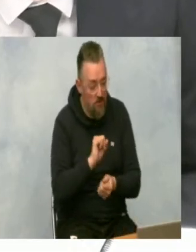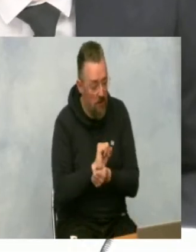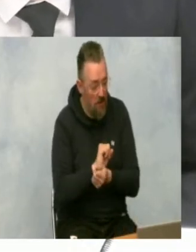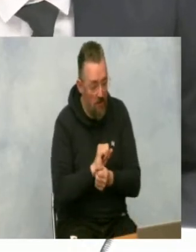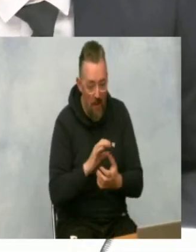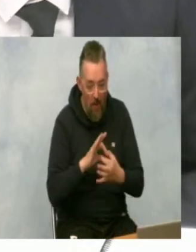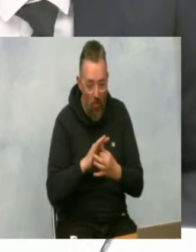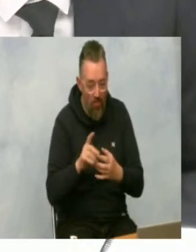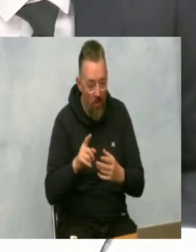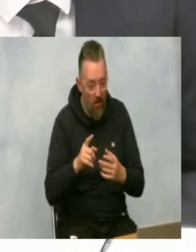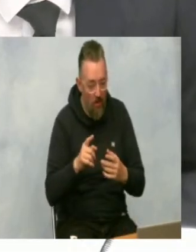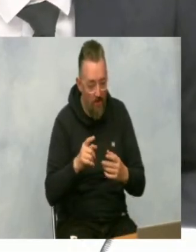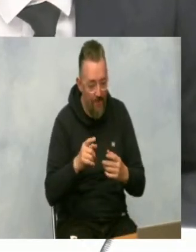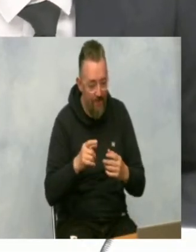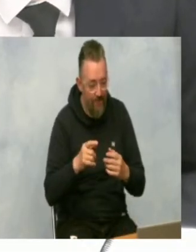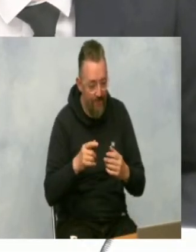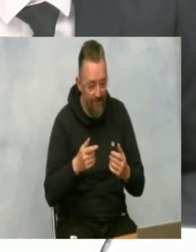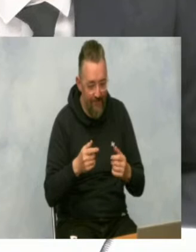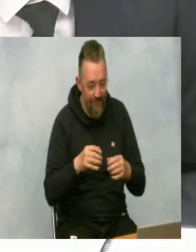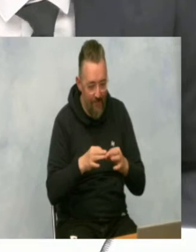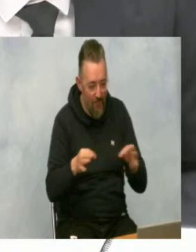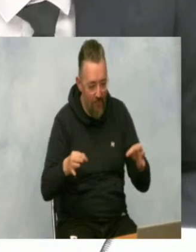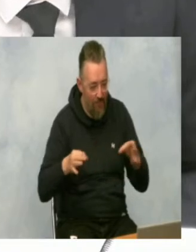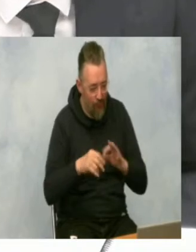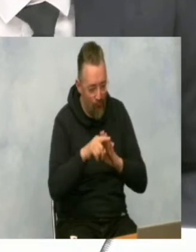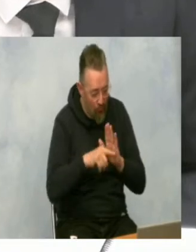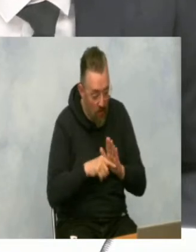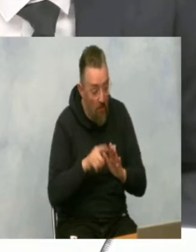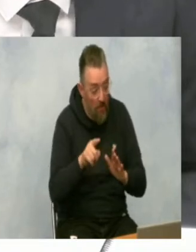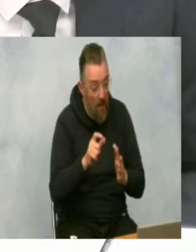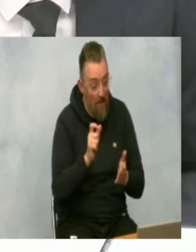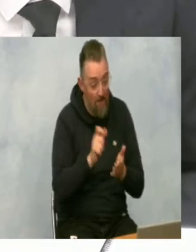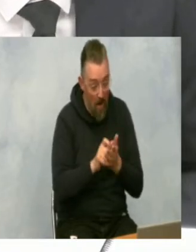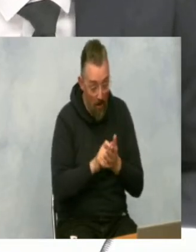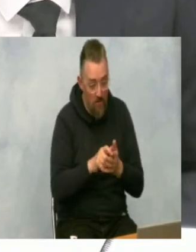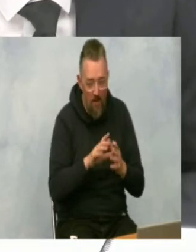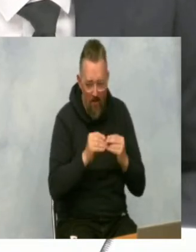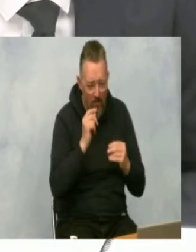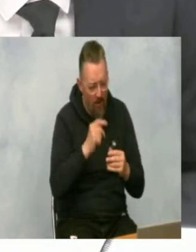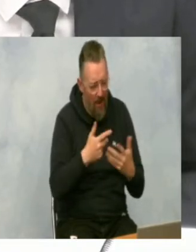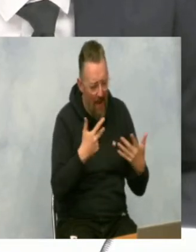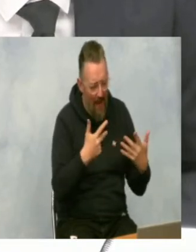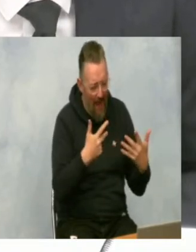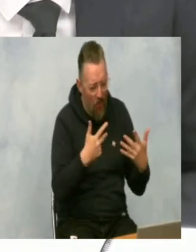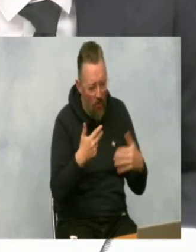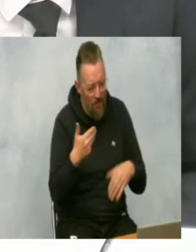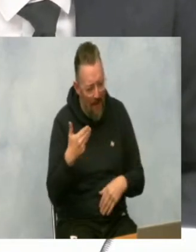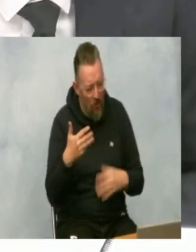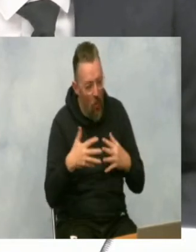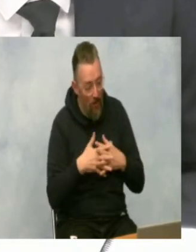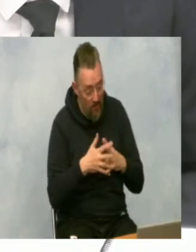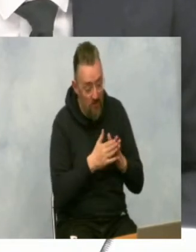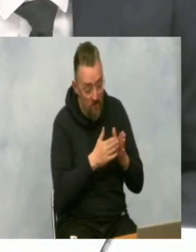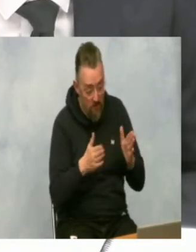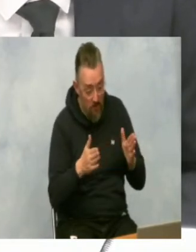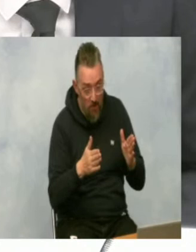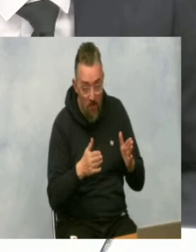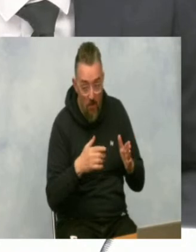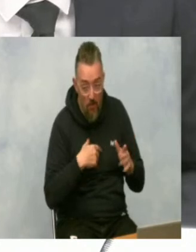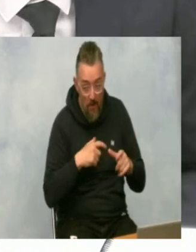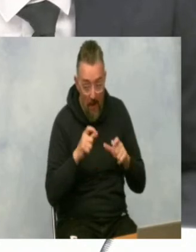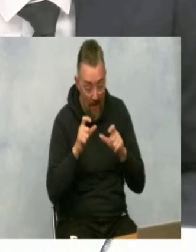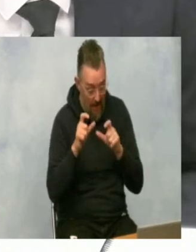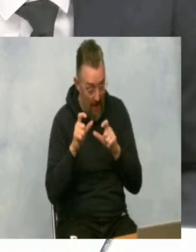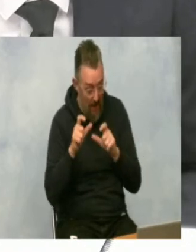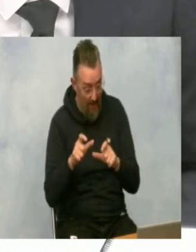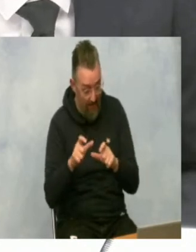constraints. In terms of the marketing period, whilst it was marketed, I think, for 8 or 9 weeks, it's remained. We have